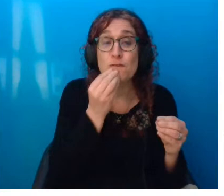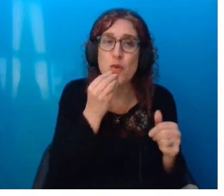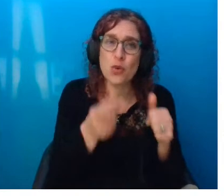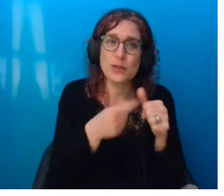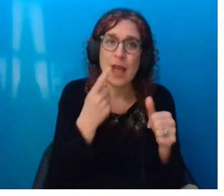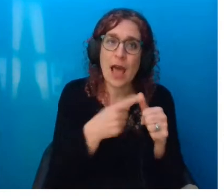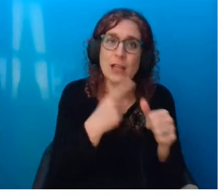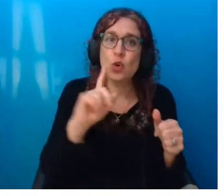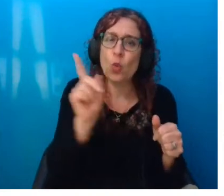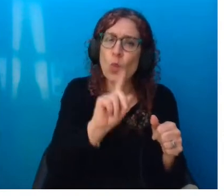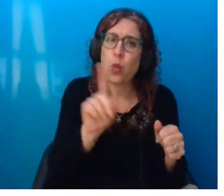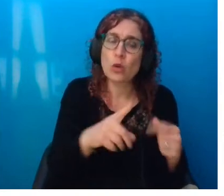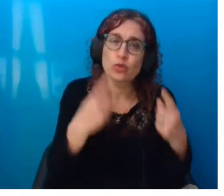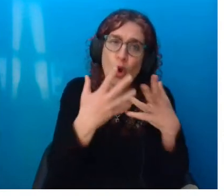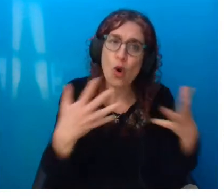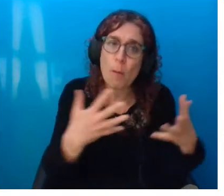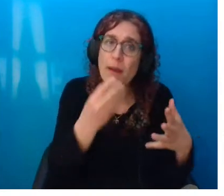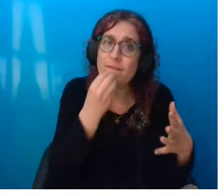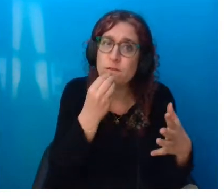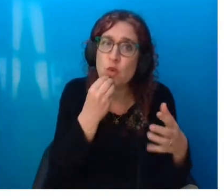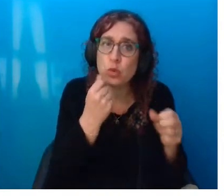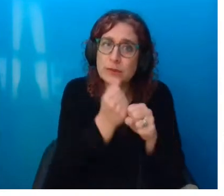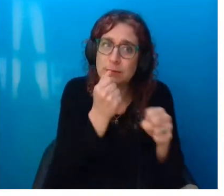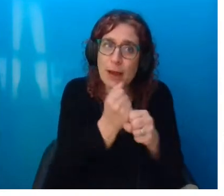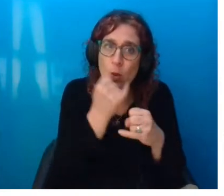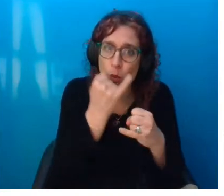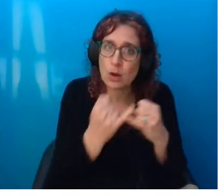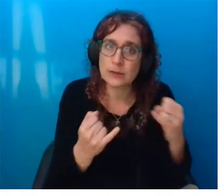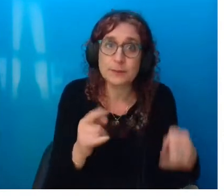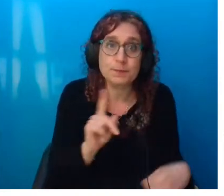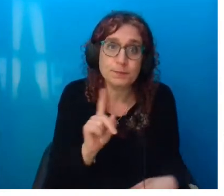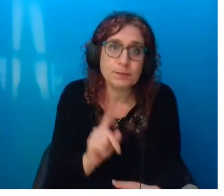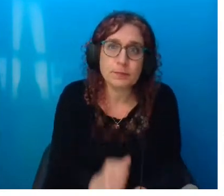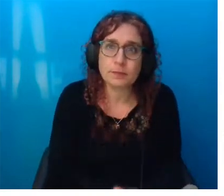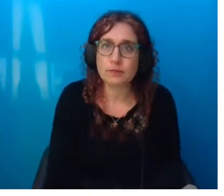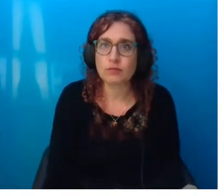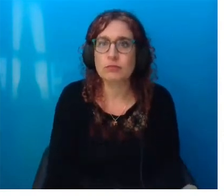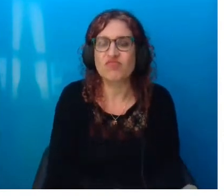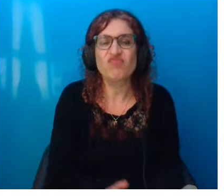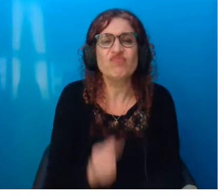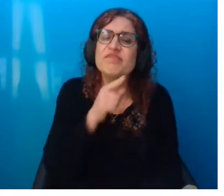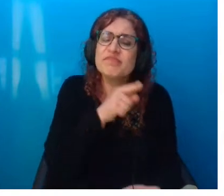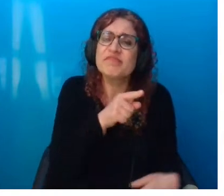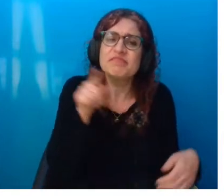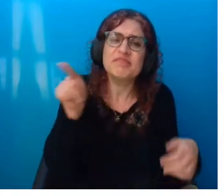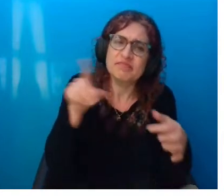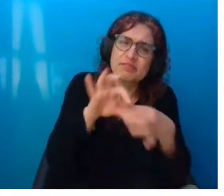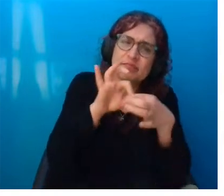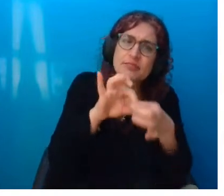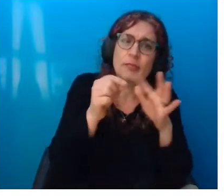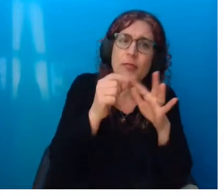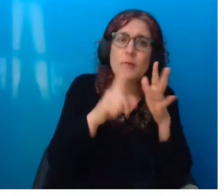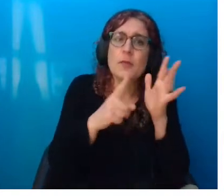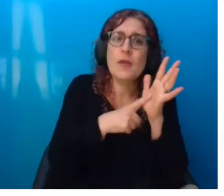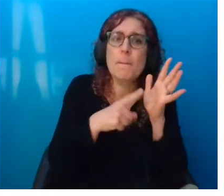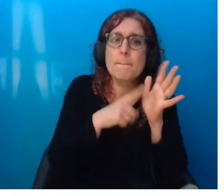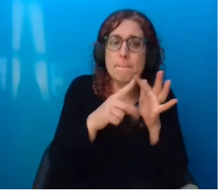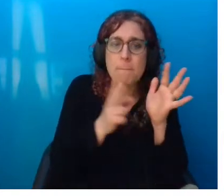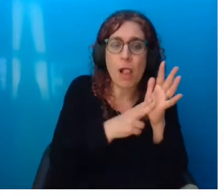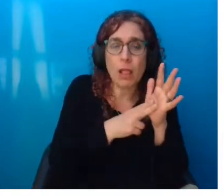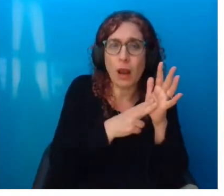that cause problems in the UK? Yeah, so in terms of the pollen food syndrome, I think they're talking about there, the oral allergy syndrome.